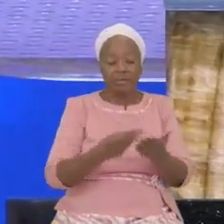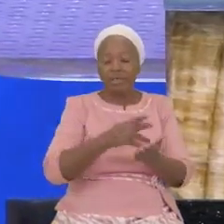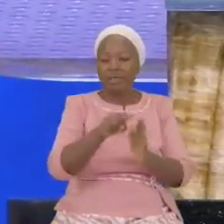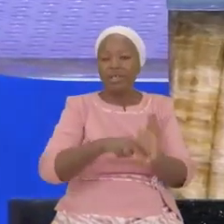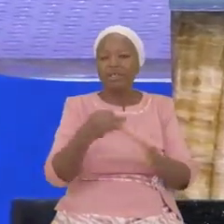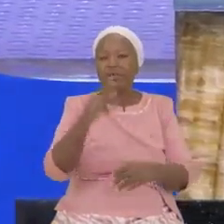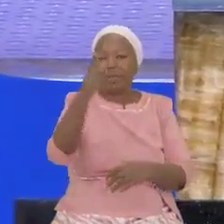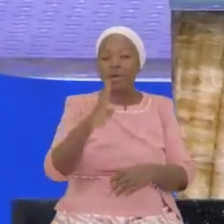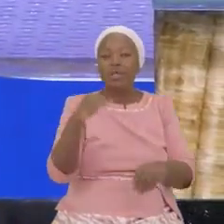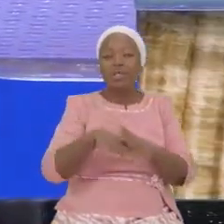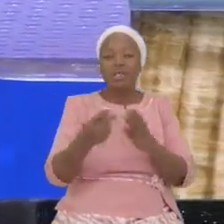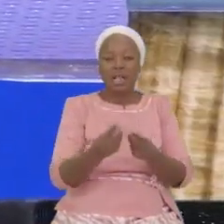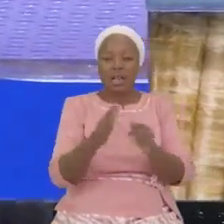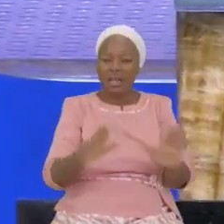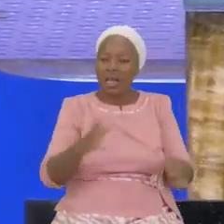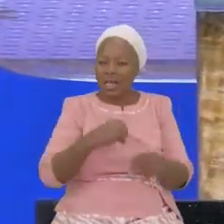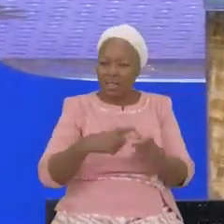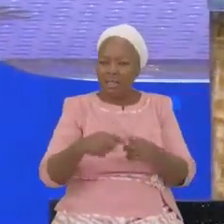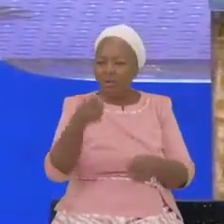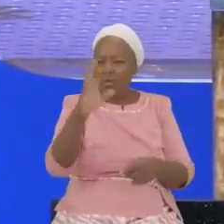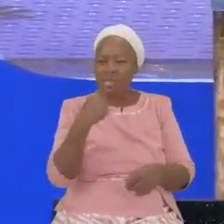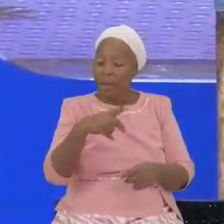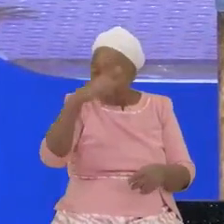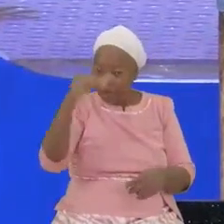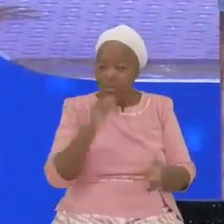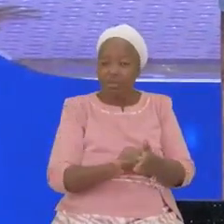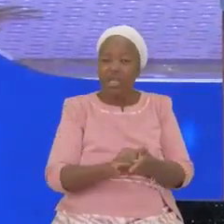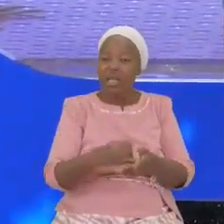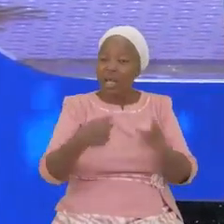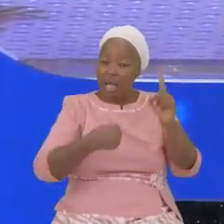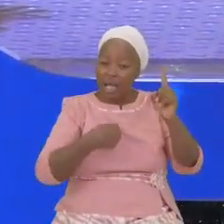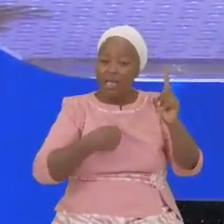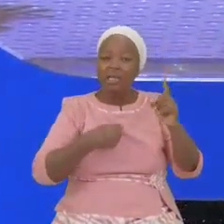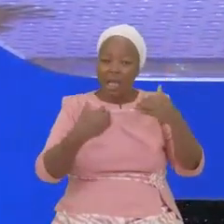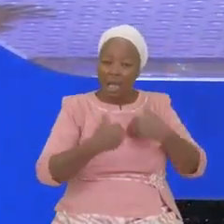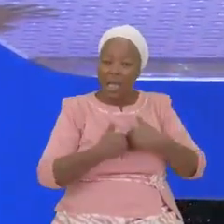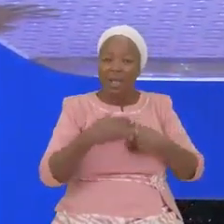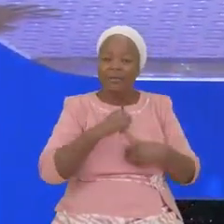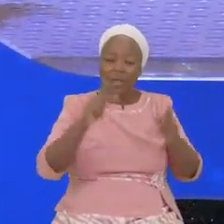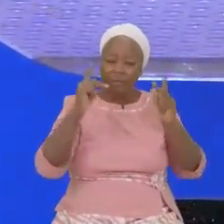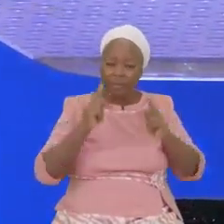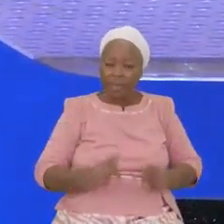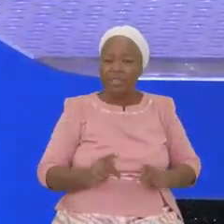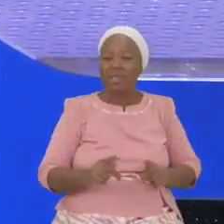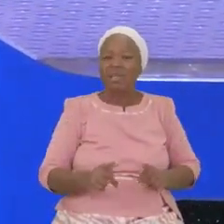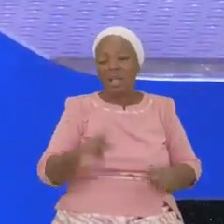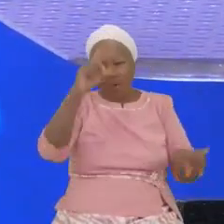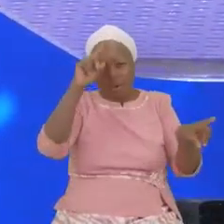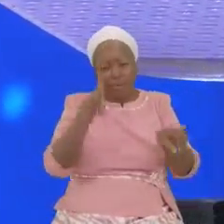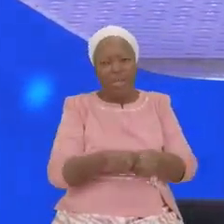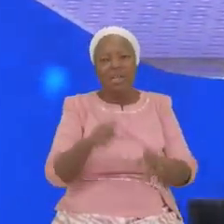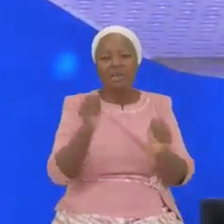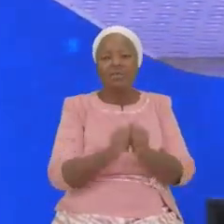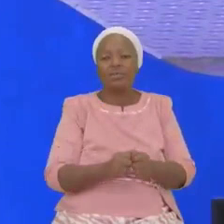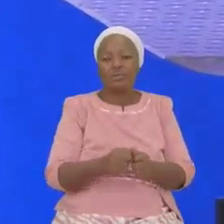of God in the land. And God said, because of that, I have a personal covenant